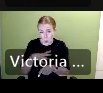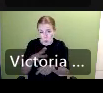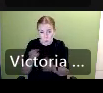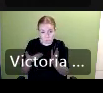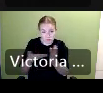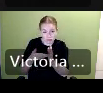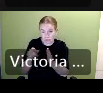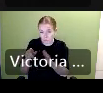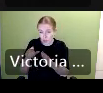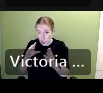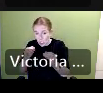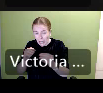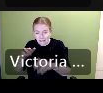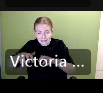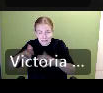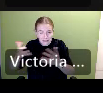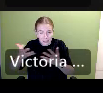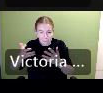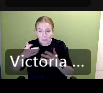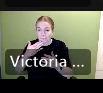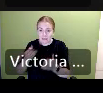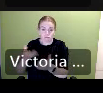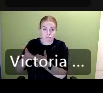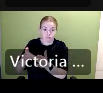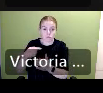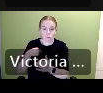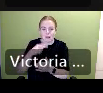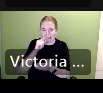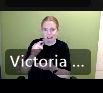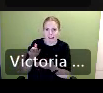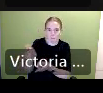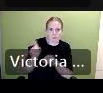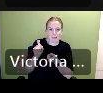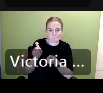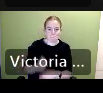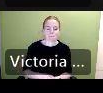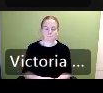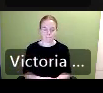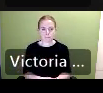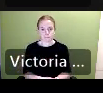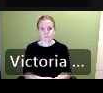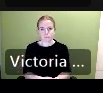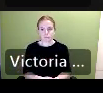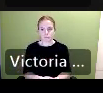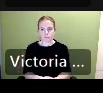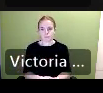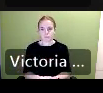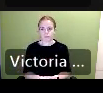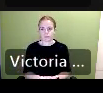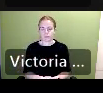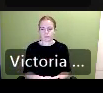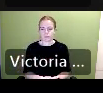be grateful there. Let me just have a quick look just while members are